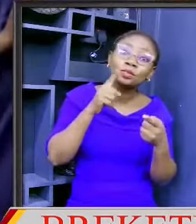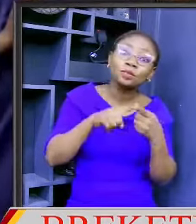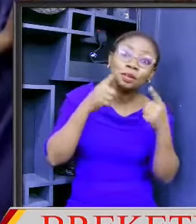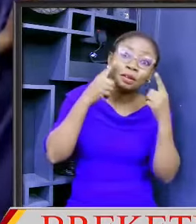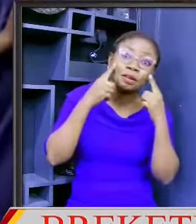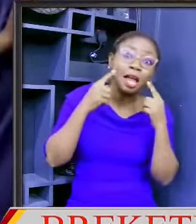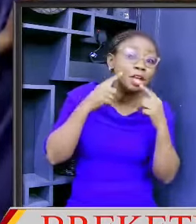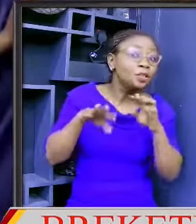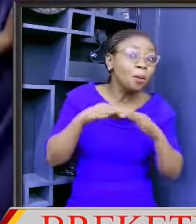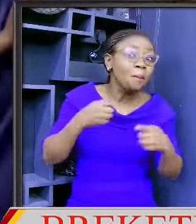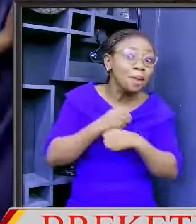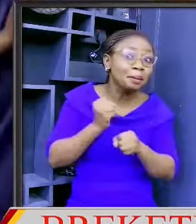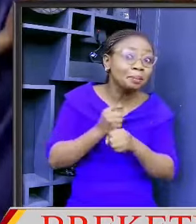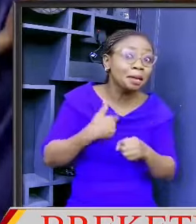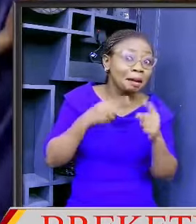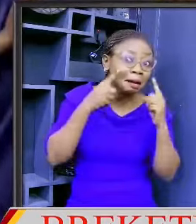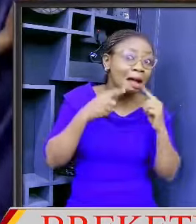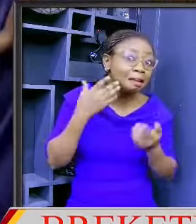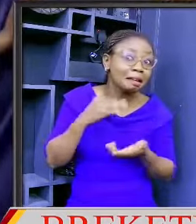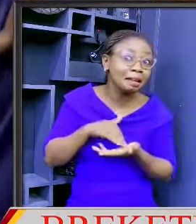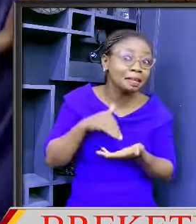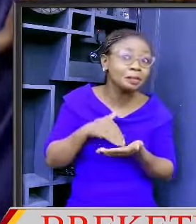I don't want to cry again. You don't make me cry the first time.